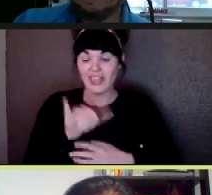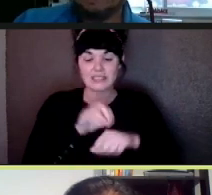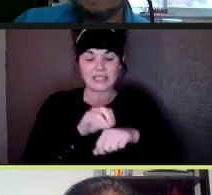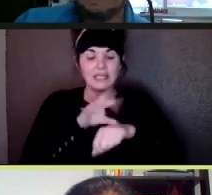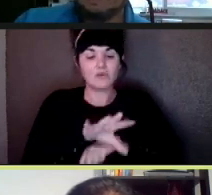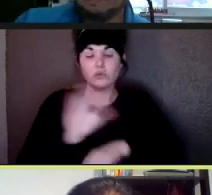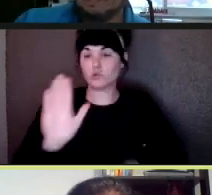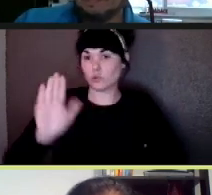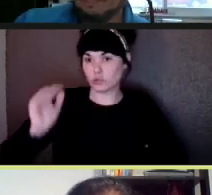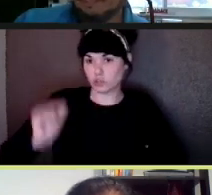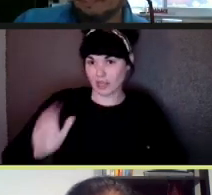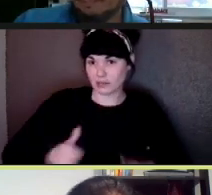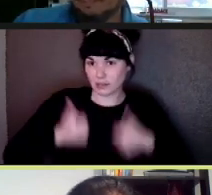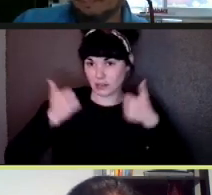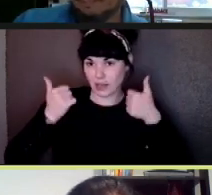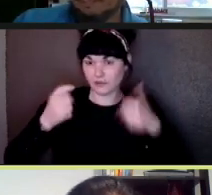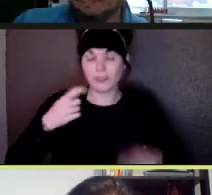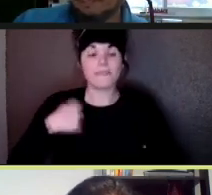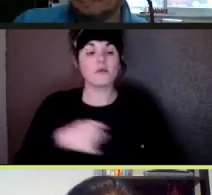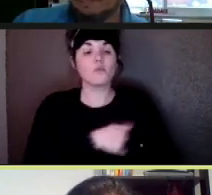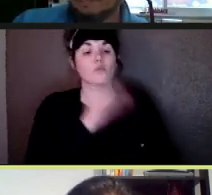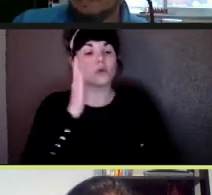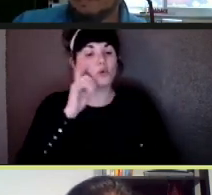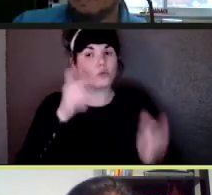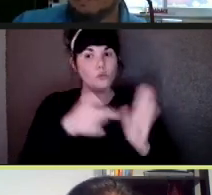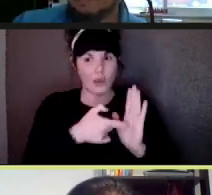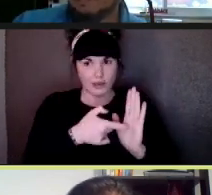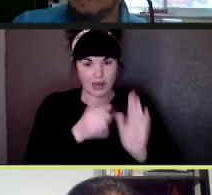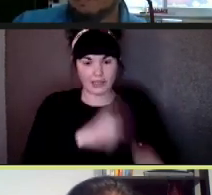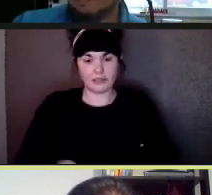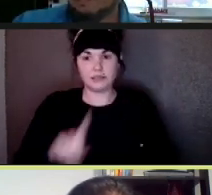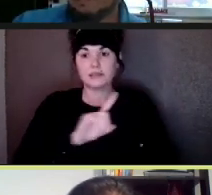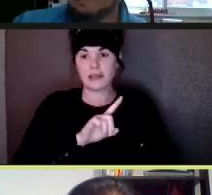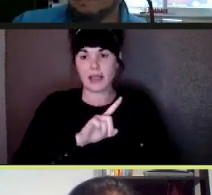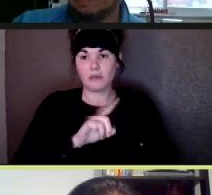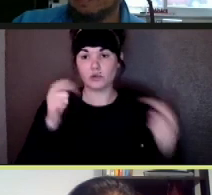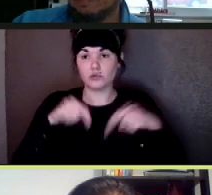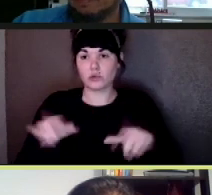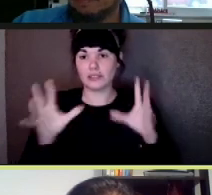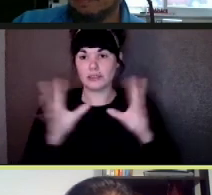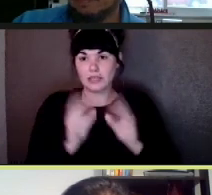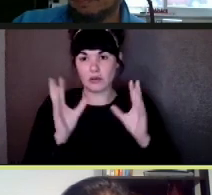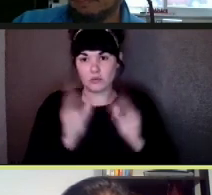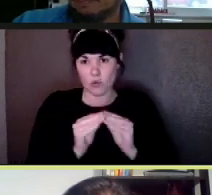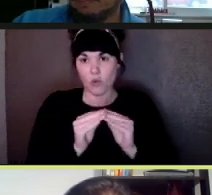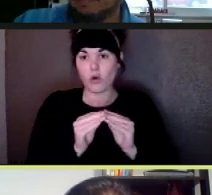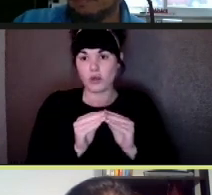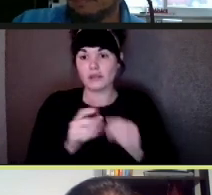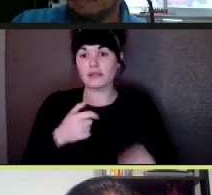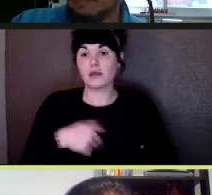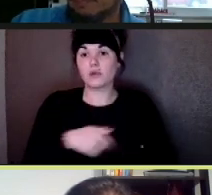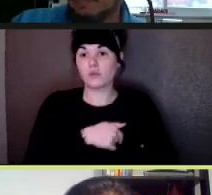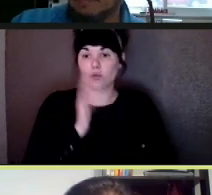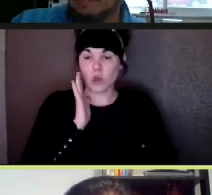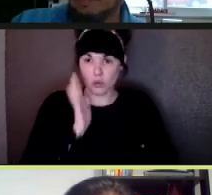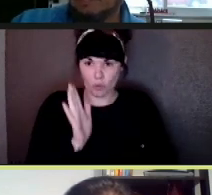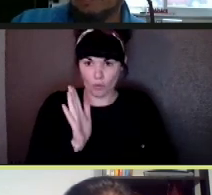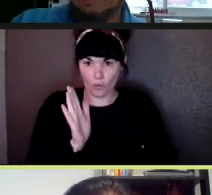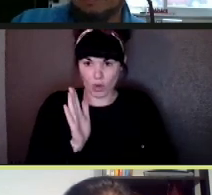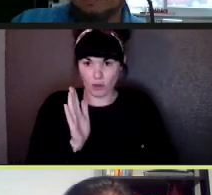And also every teacher will receive a small gift from this coalition. So I'm going to ask one of my colleagues to please drop the nomination form in the chat.